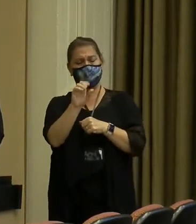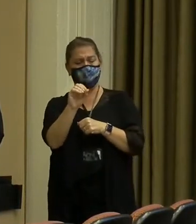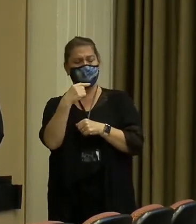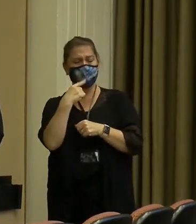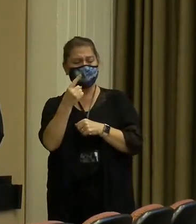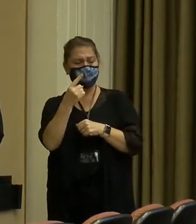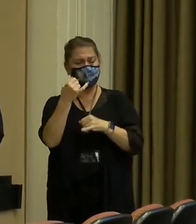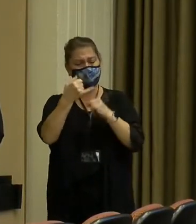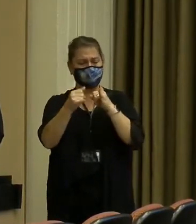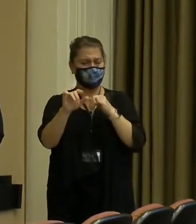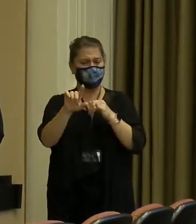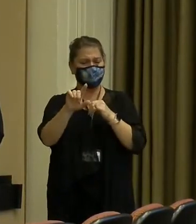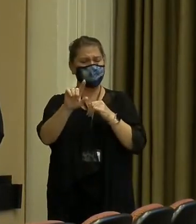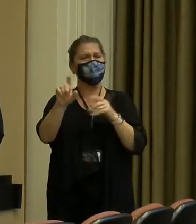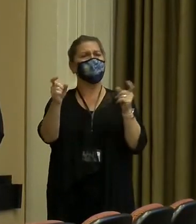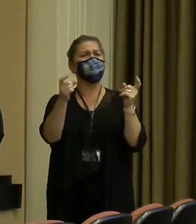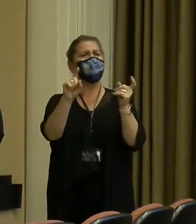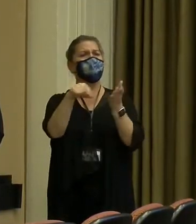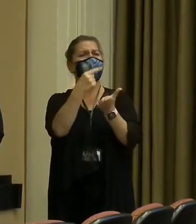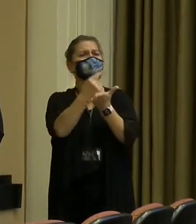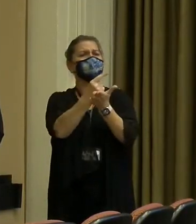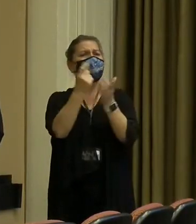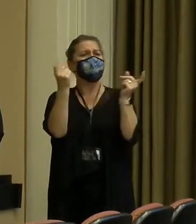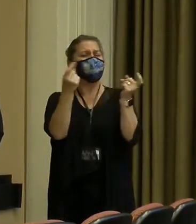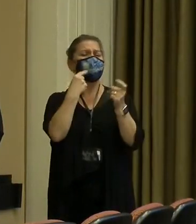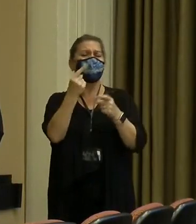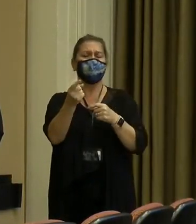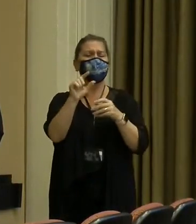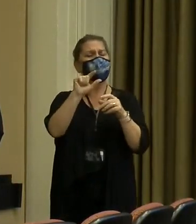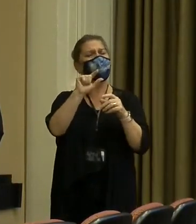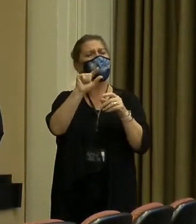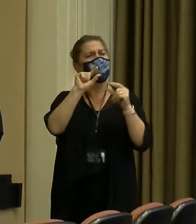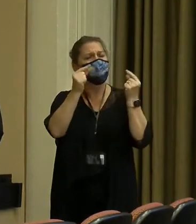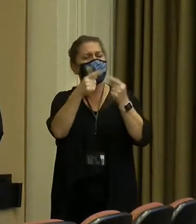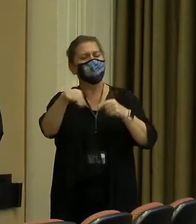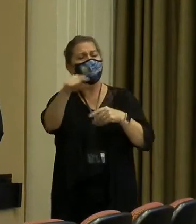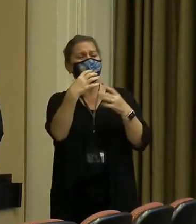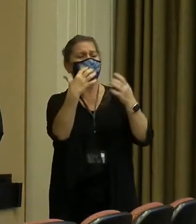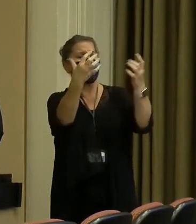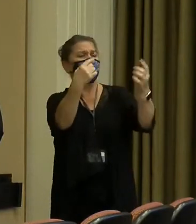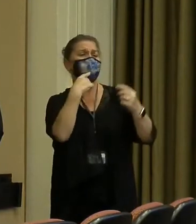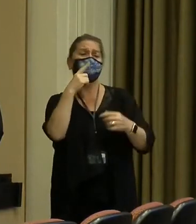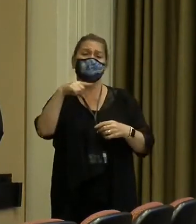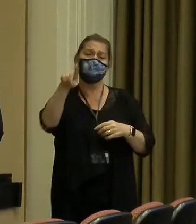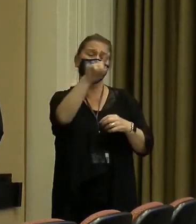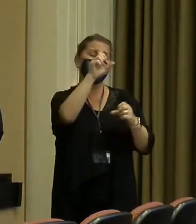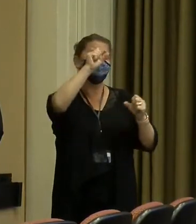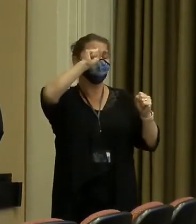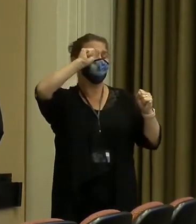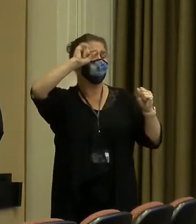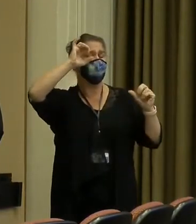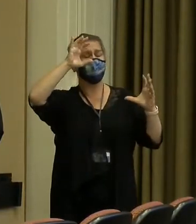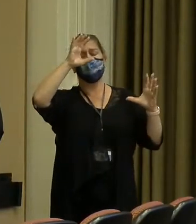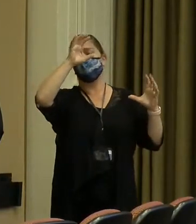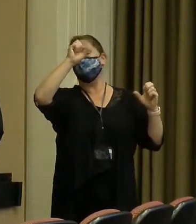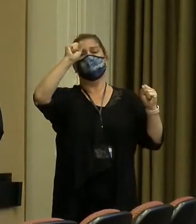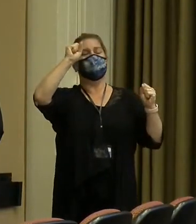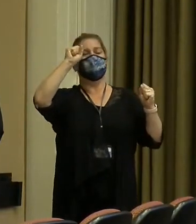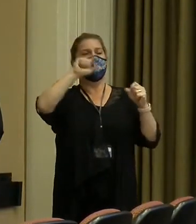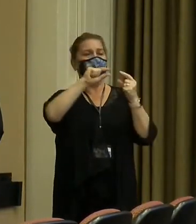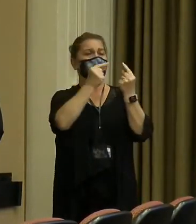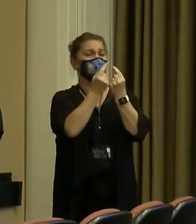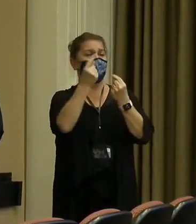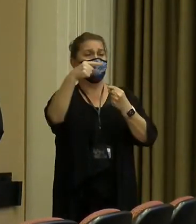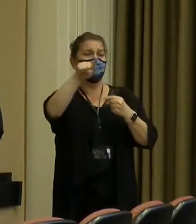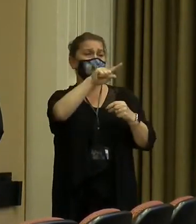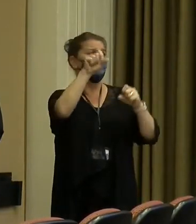last graduation ceremony, and she told the group she started with, "You're a very extraordinary group. You, in fact,